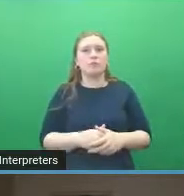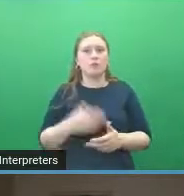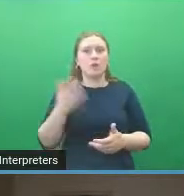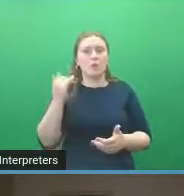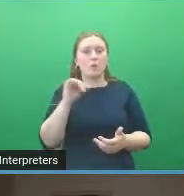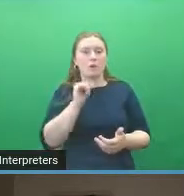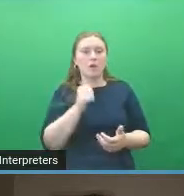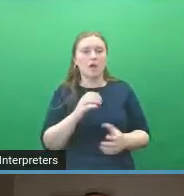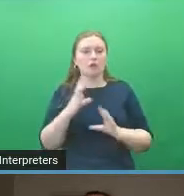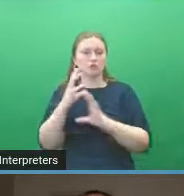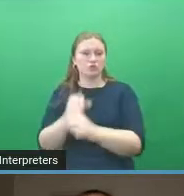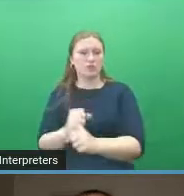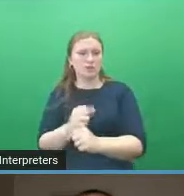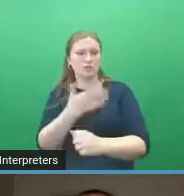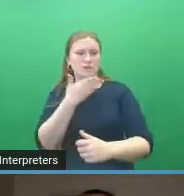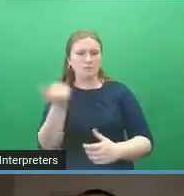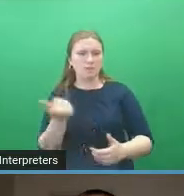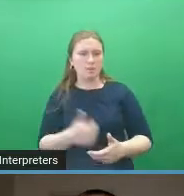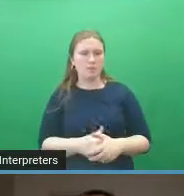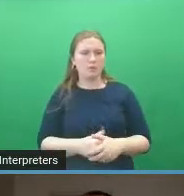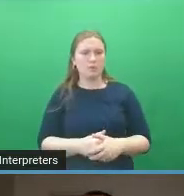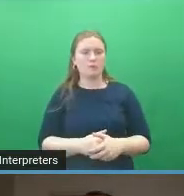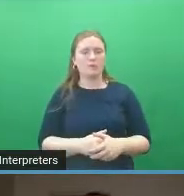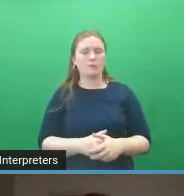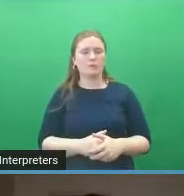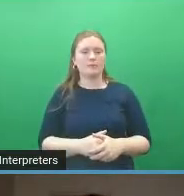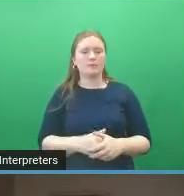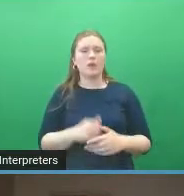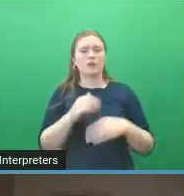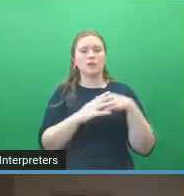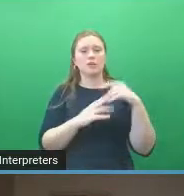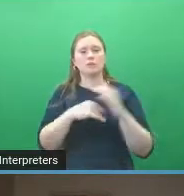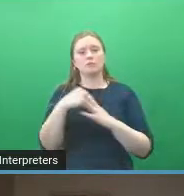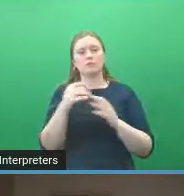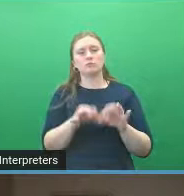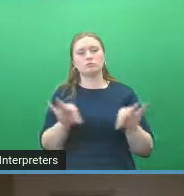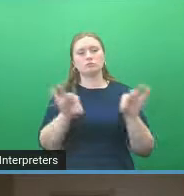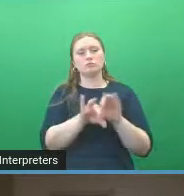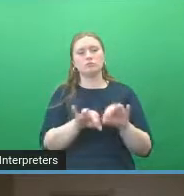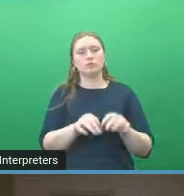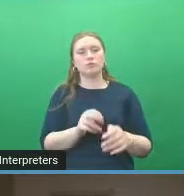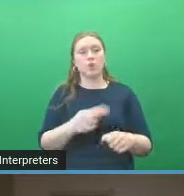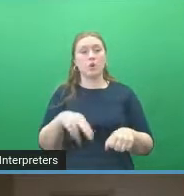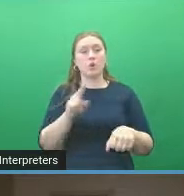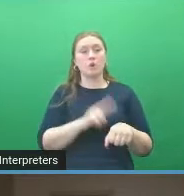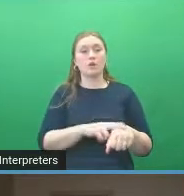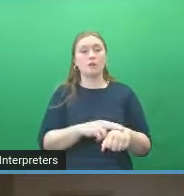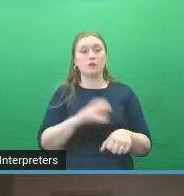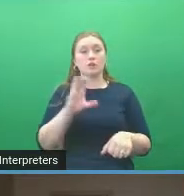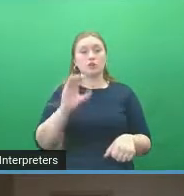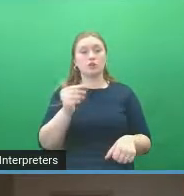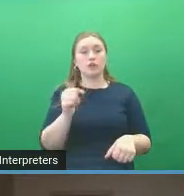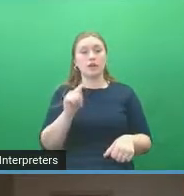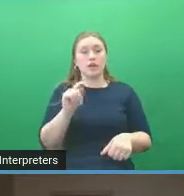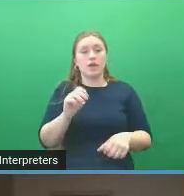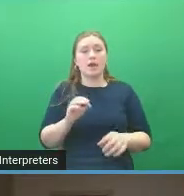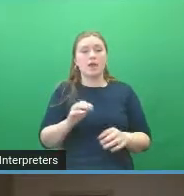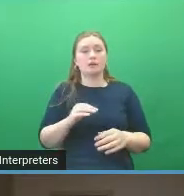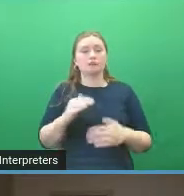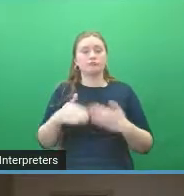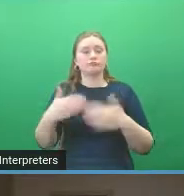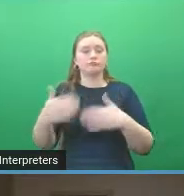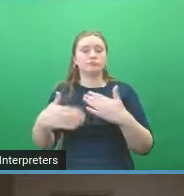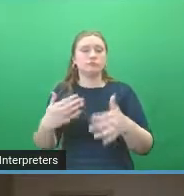up to interact in a way they feel most comfortable. They also encourage the normalization of the chat function. They suggest be clear before breakout